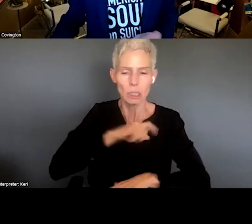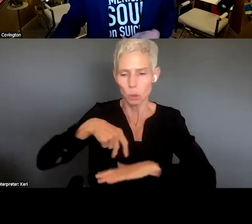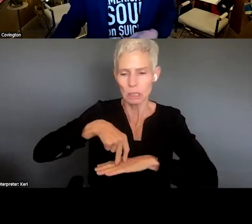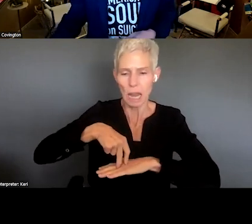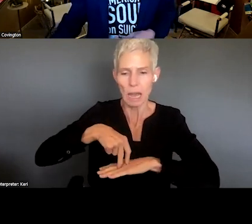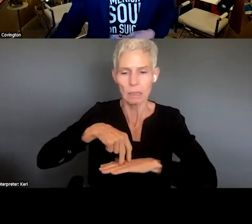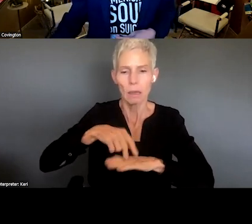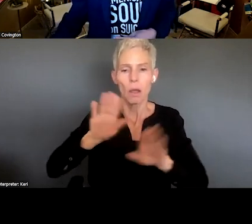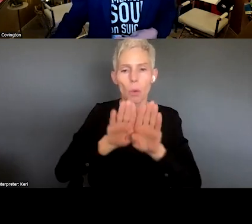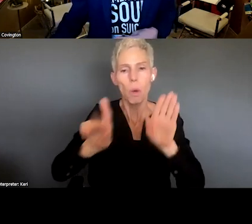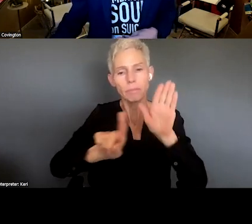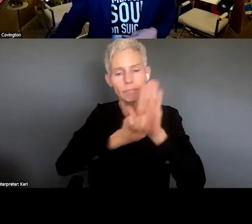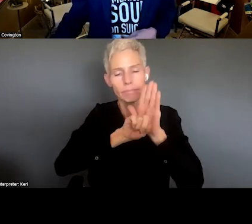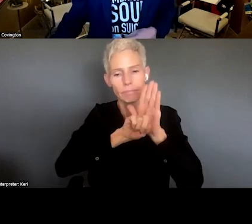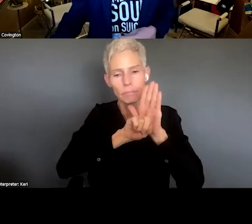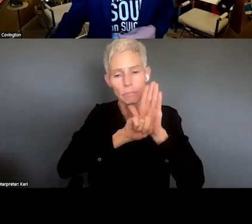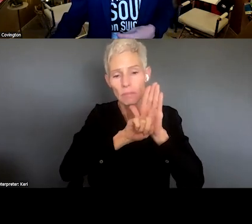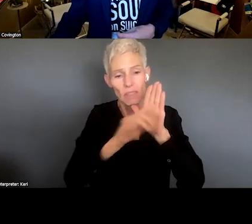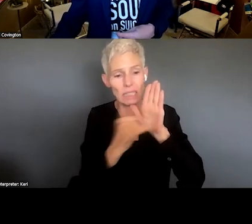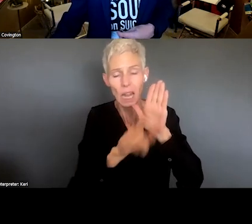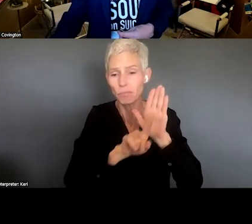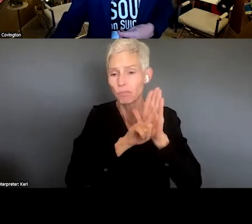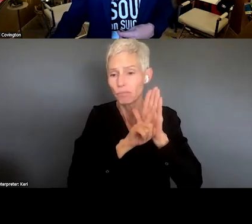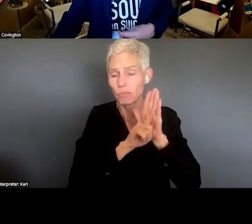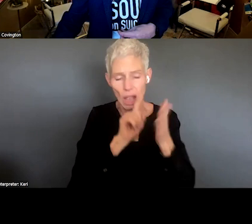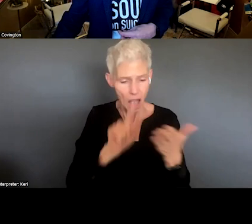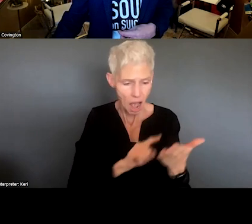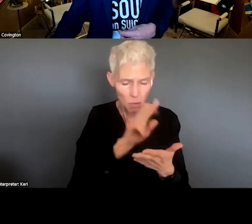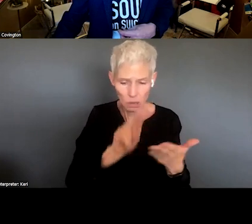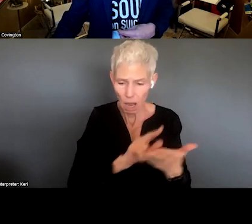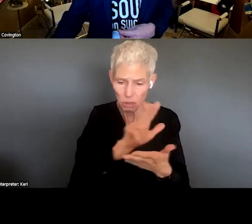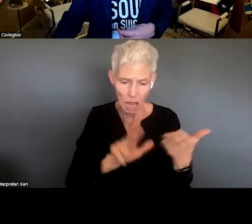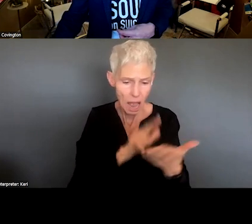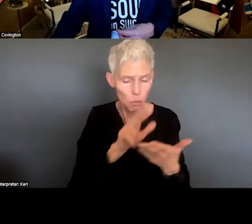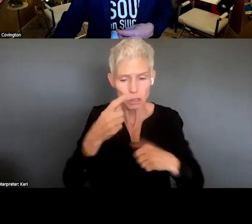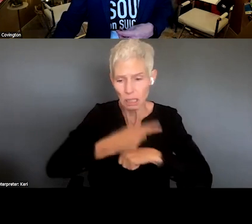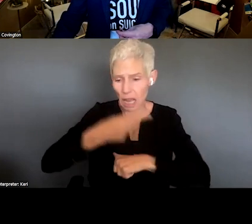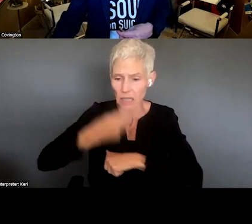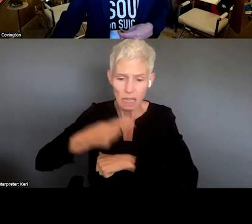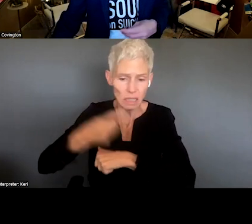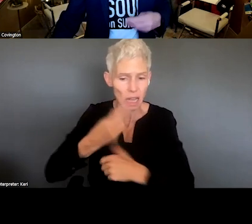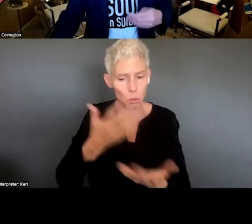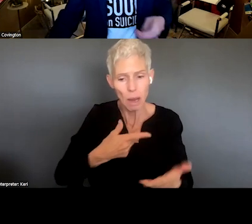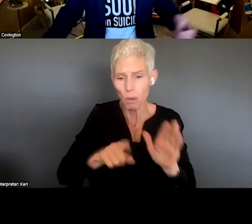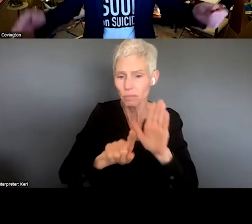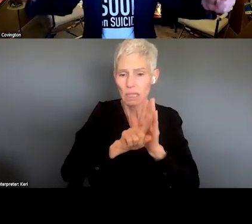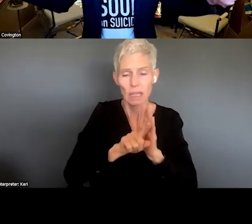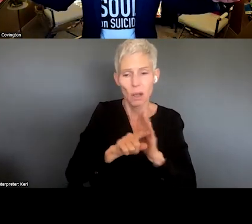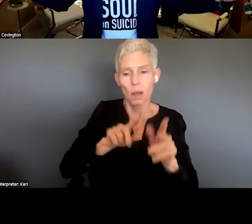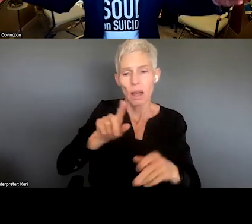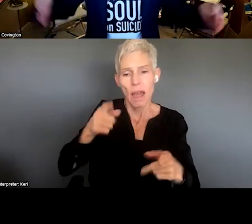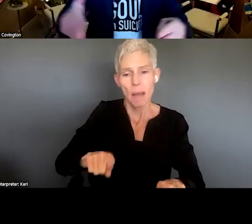for hours or they wait for days sometimes as individuals get caught in those systems. So